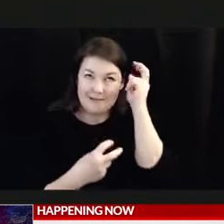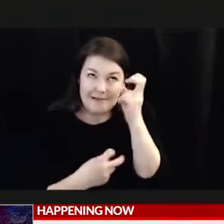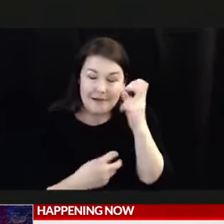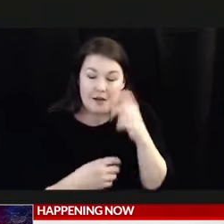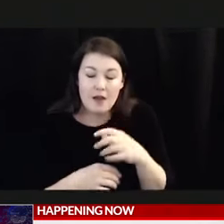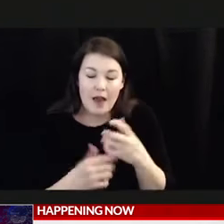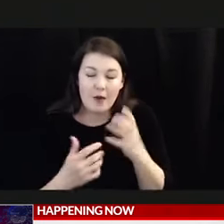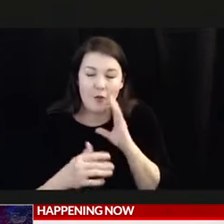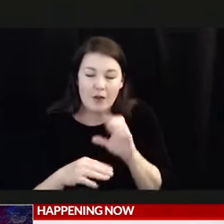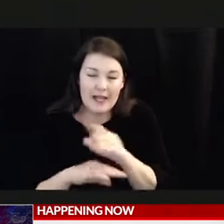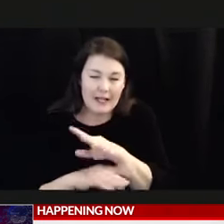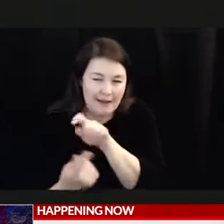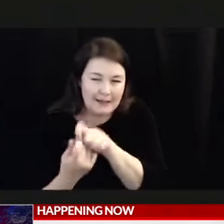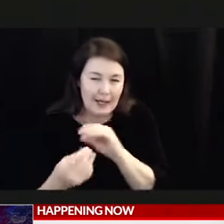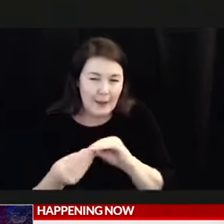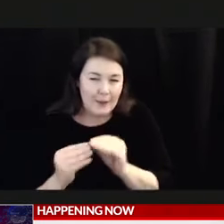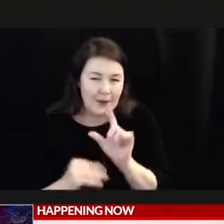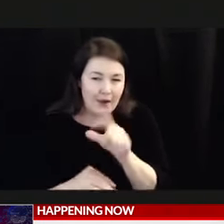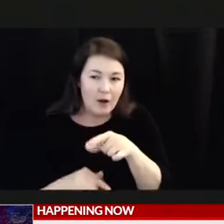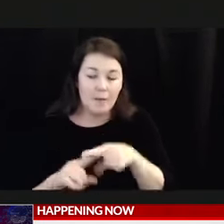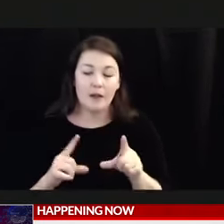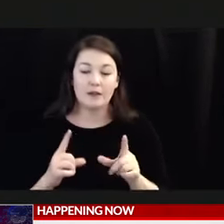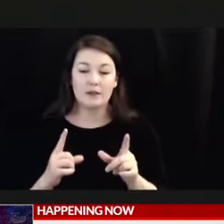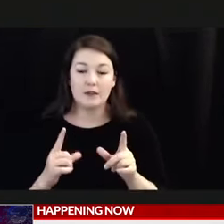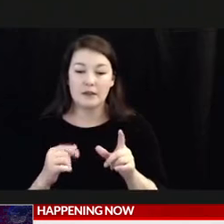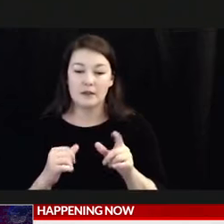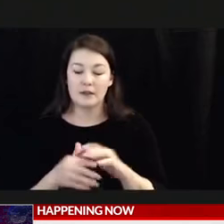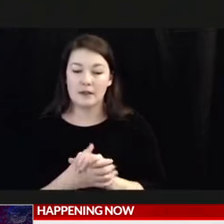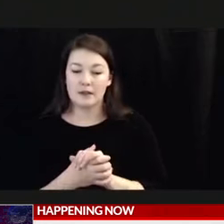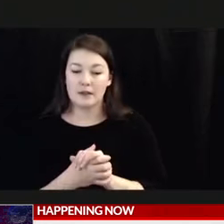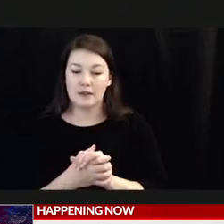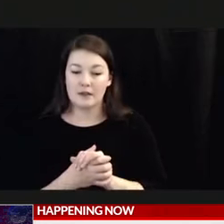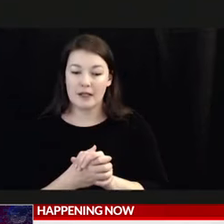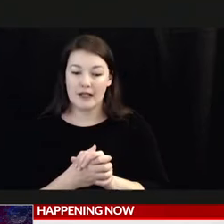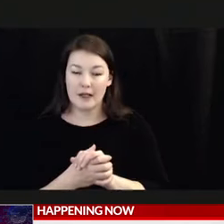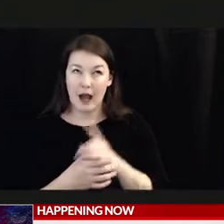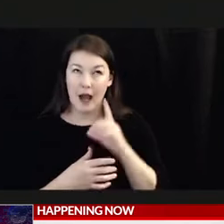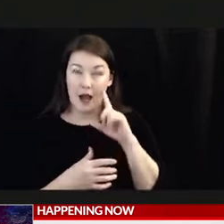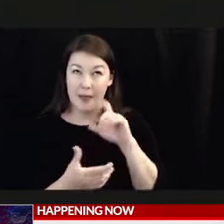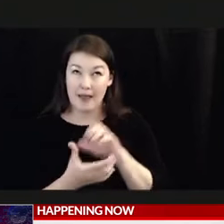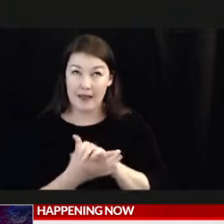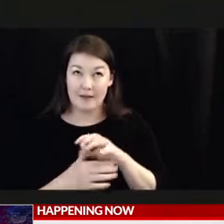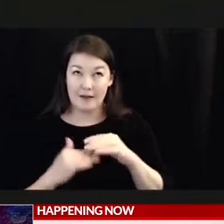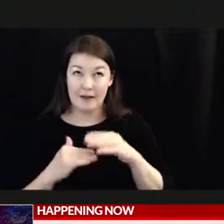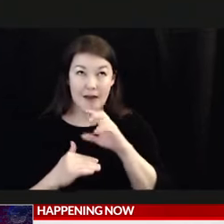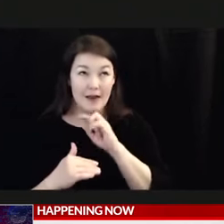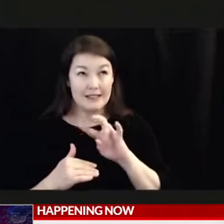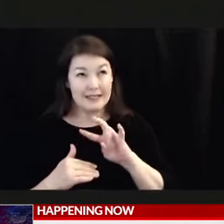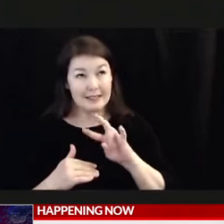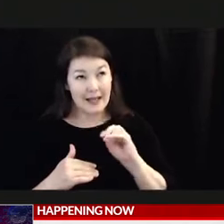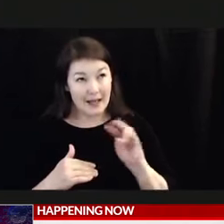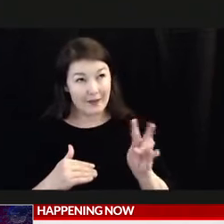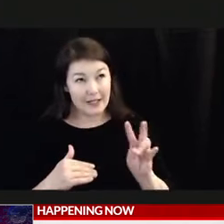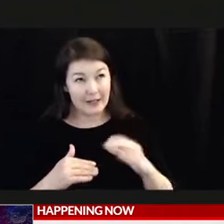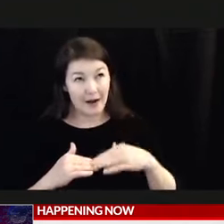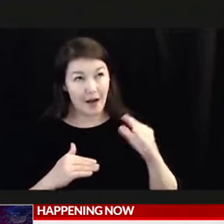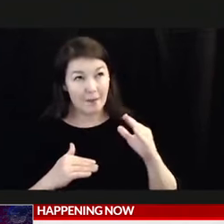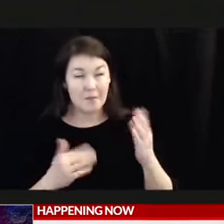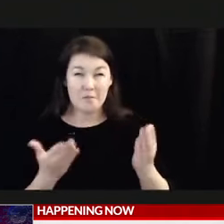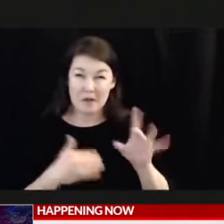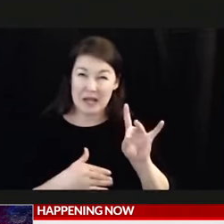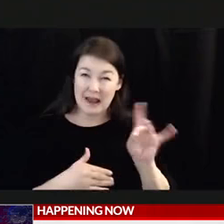you. I believe we were talking about 70 and up. It might have been 80 and up. And we had